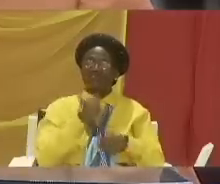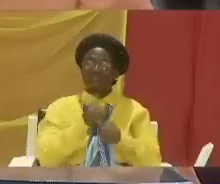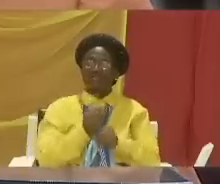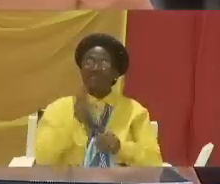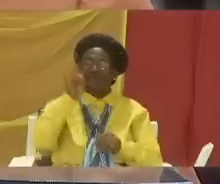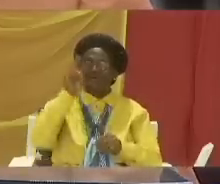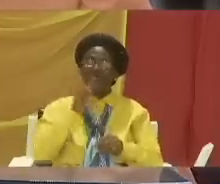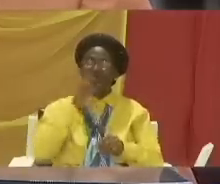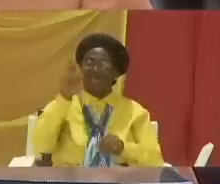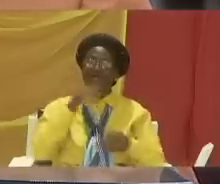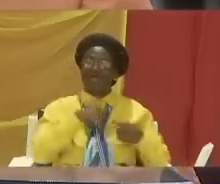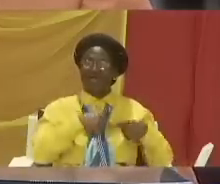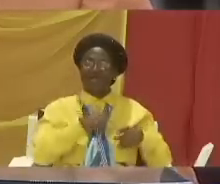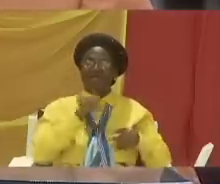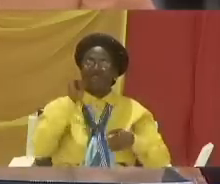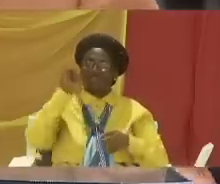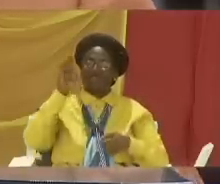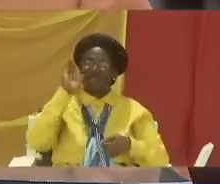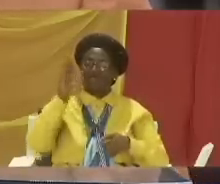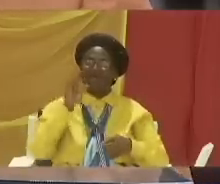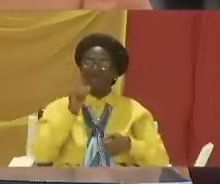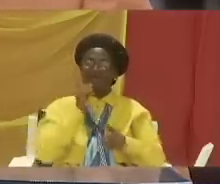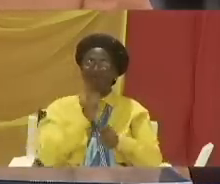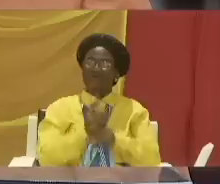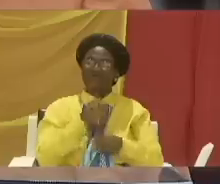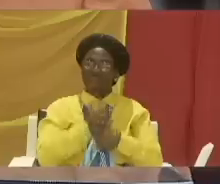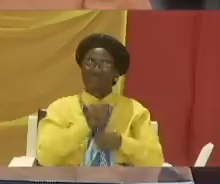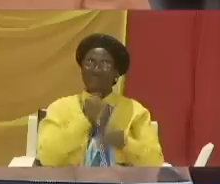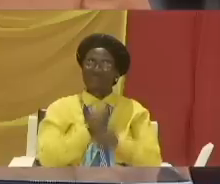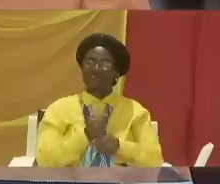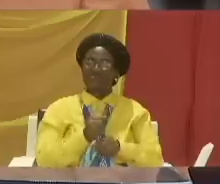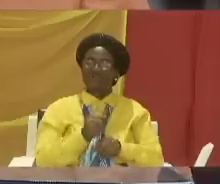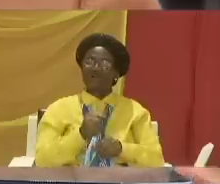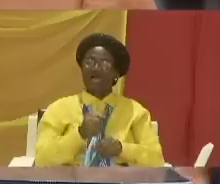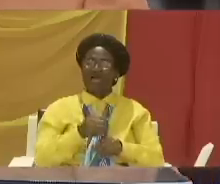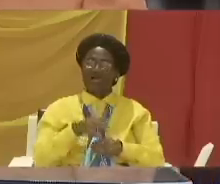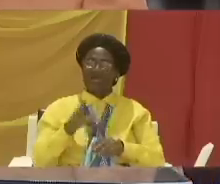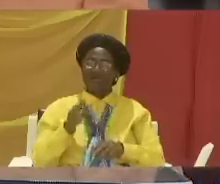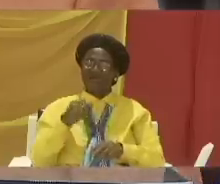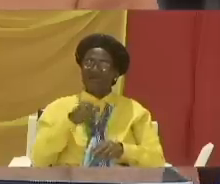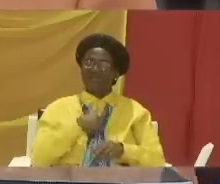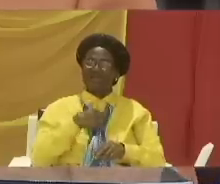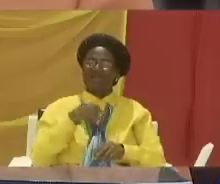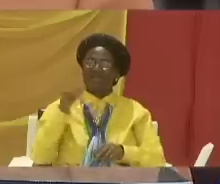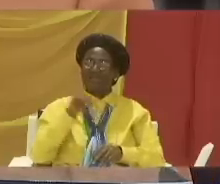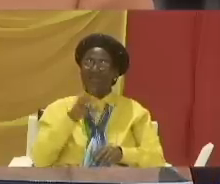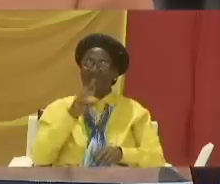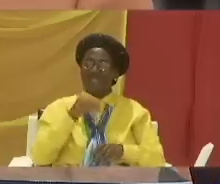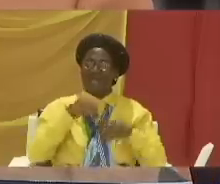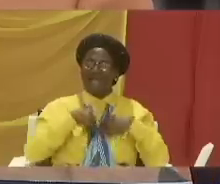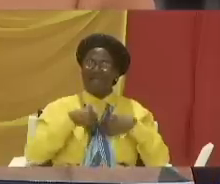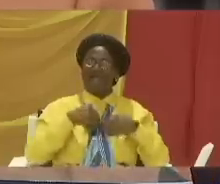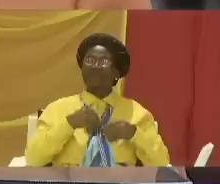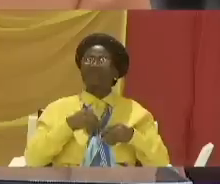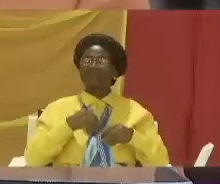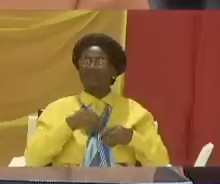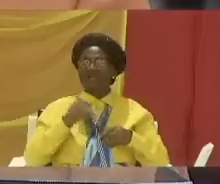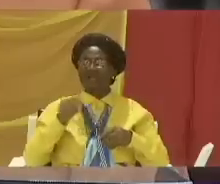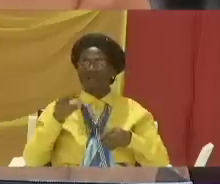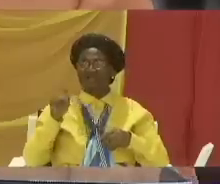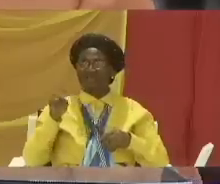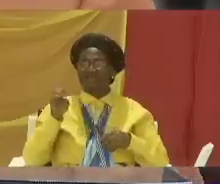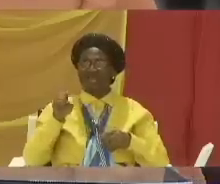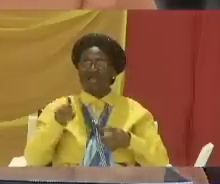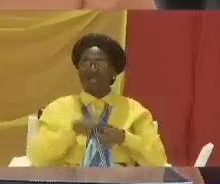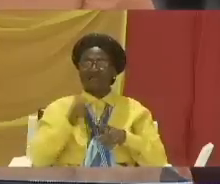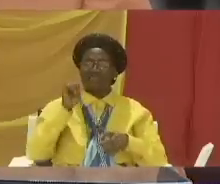they will just look after me. They addicted themselves to it. And you know what? I soon was traveling